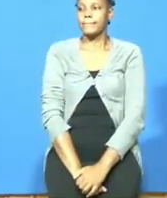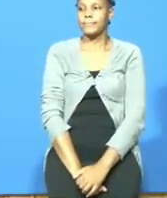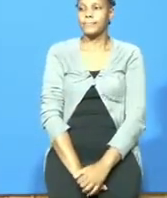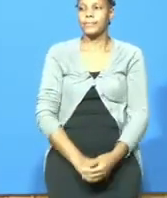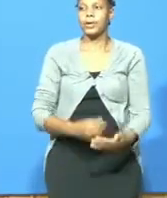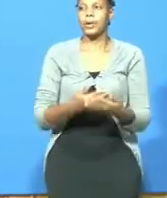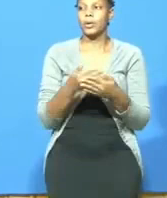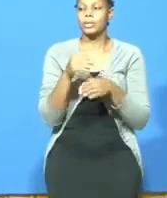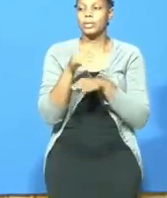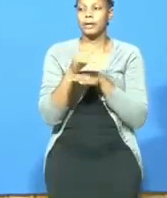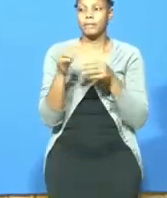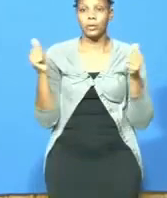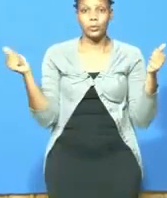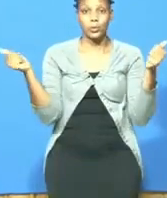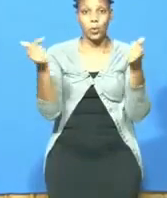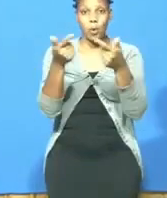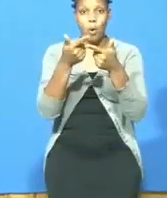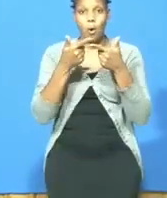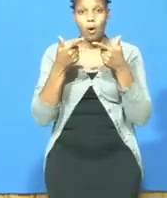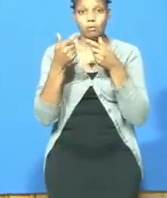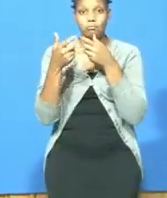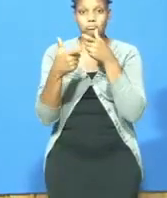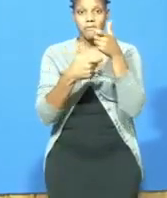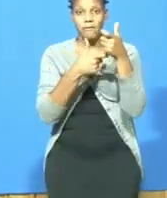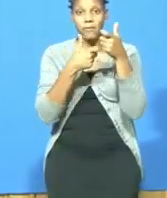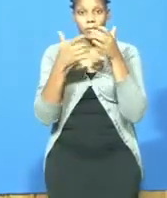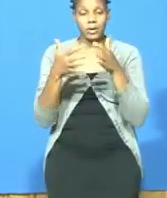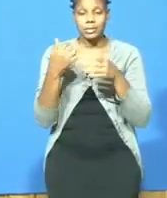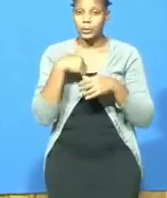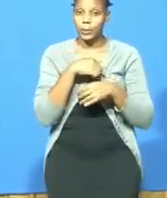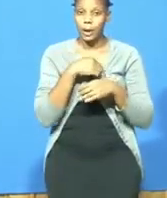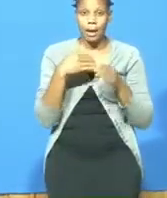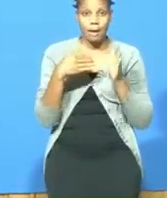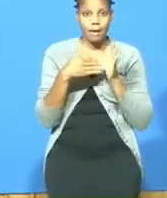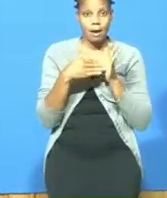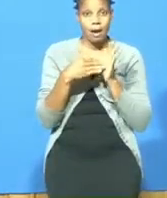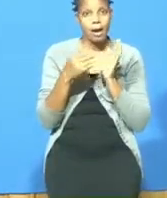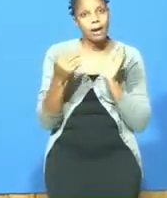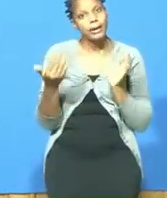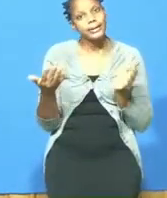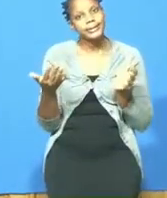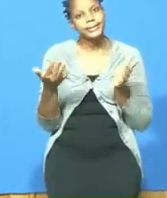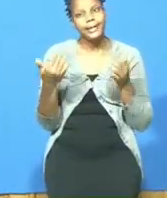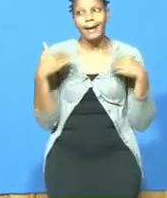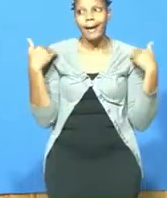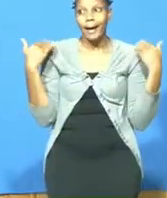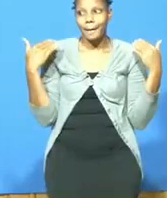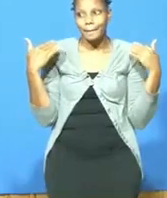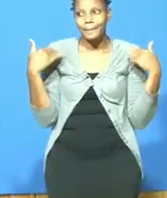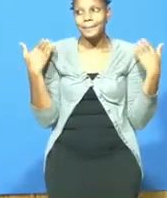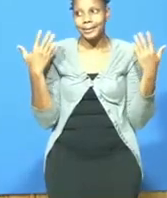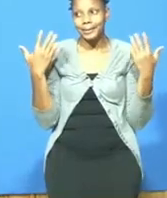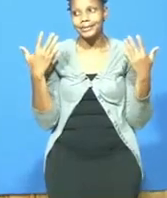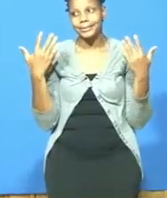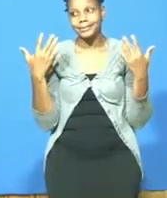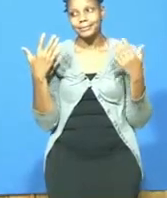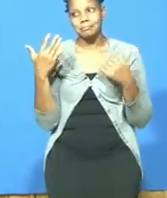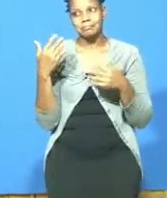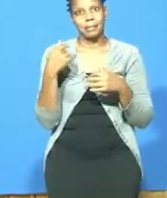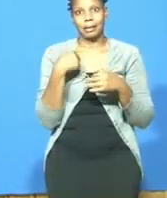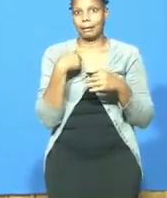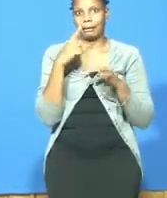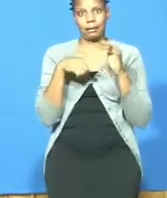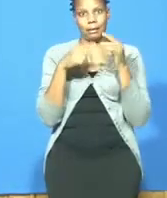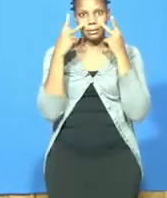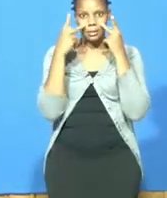Good evening to all our viewers. We are here once again. We are happy. And I can't see